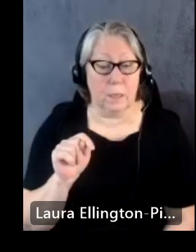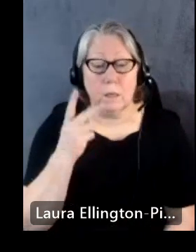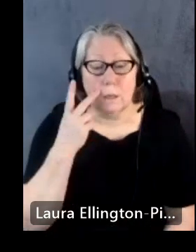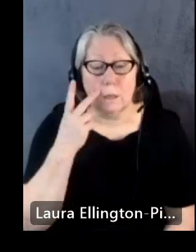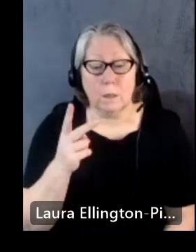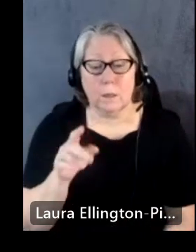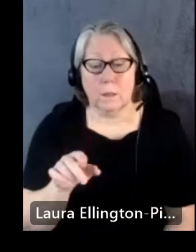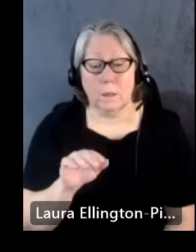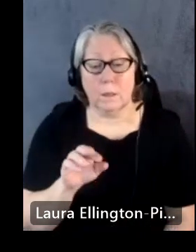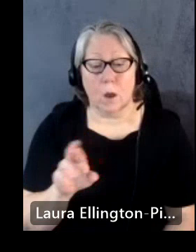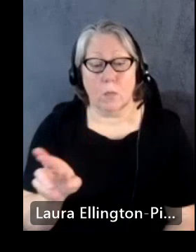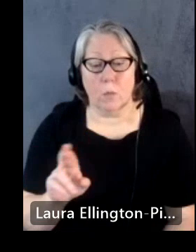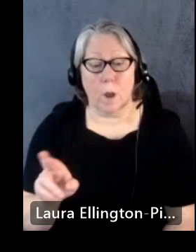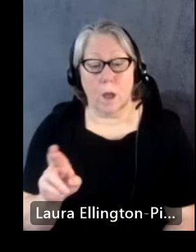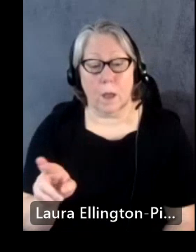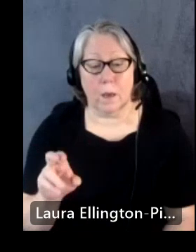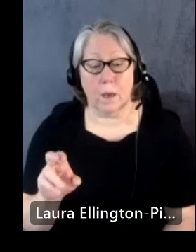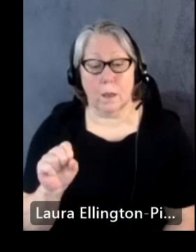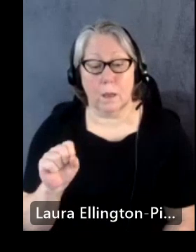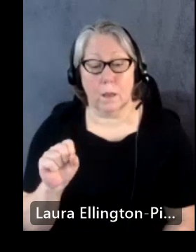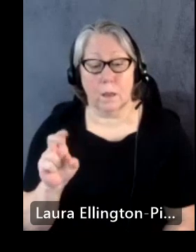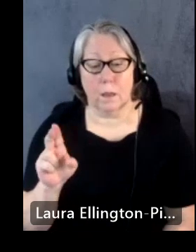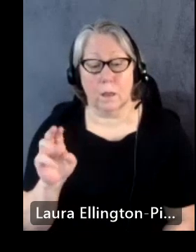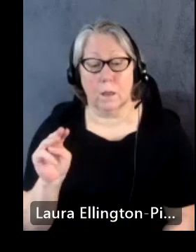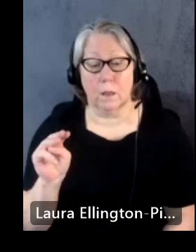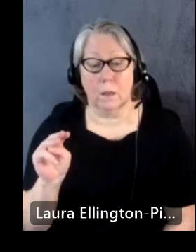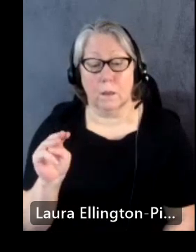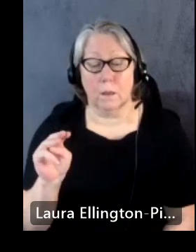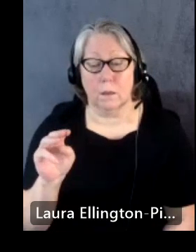the right side in the column.